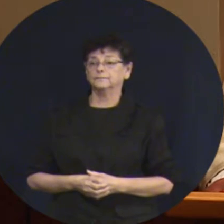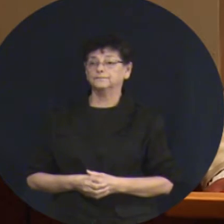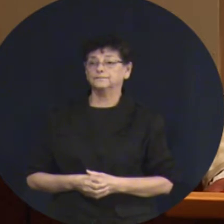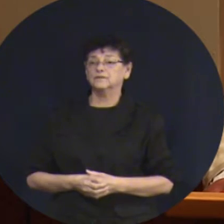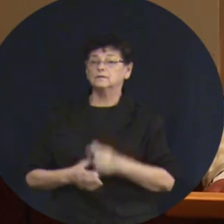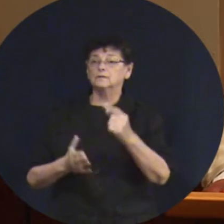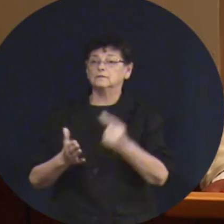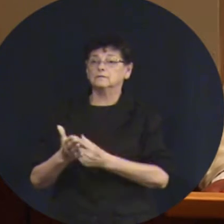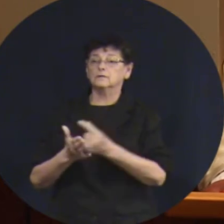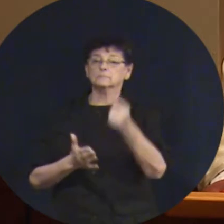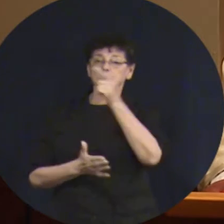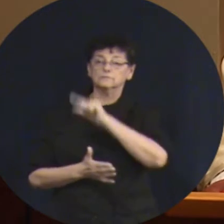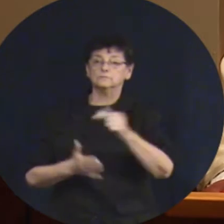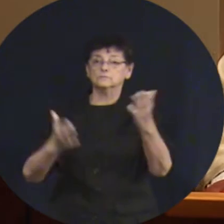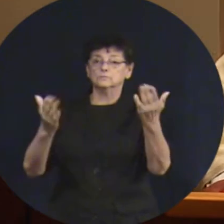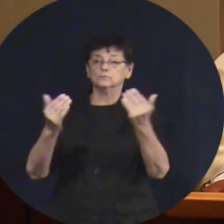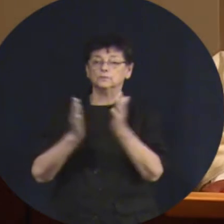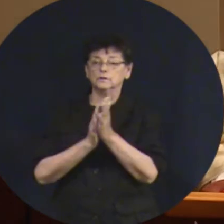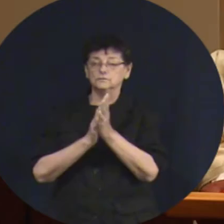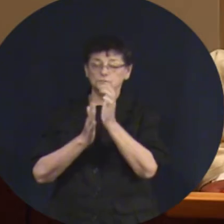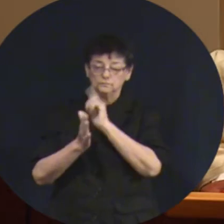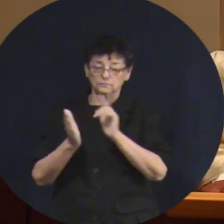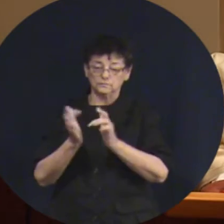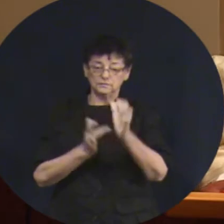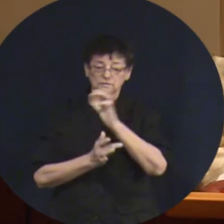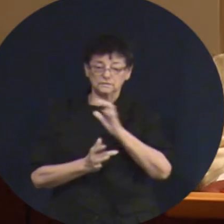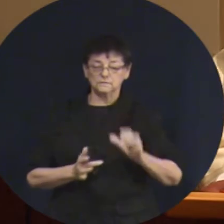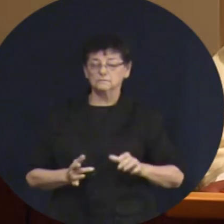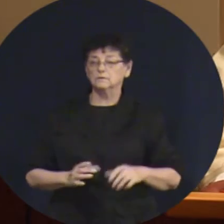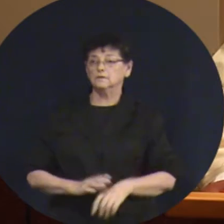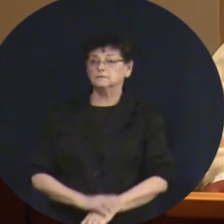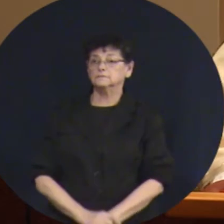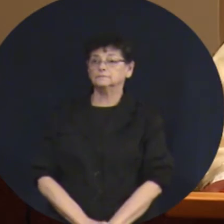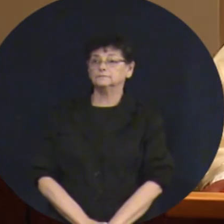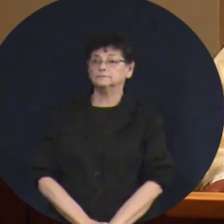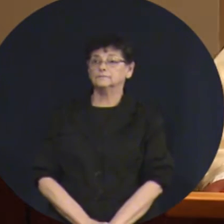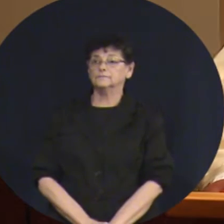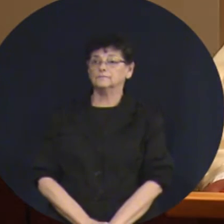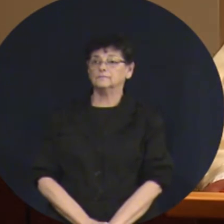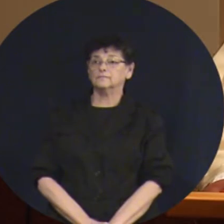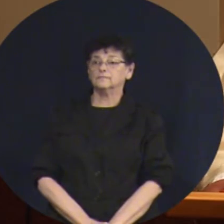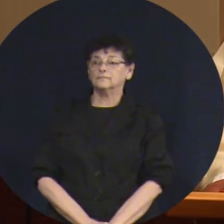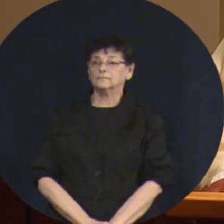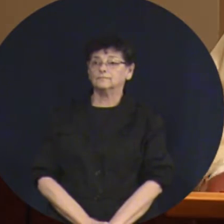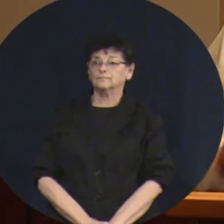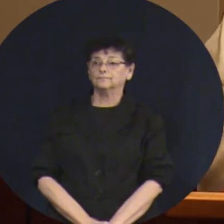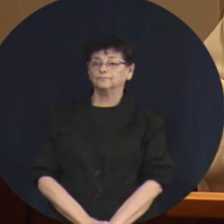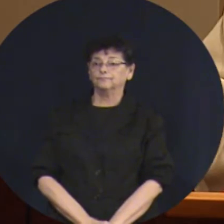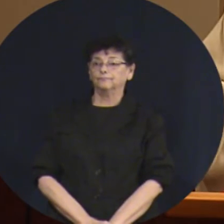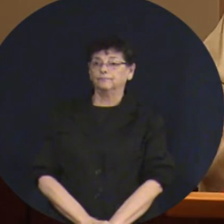The Gospel of the Lord. Praise to you, Lord Jesus Christ.